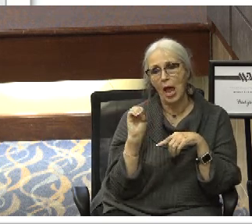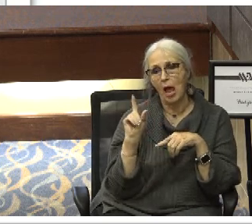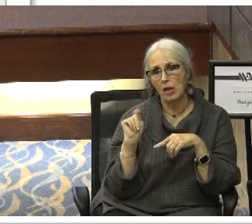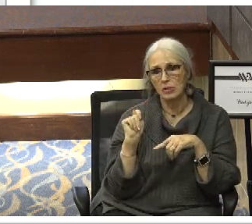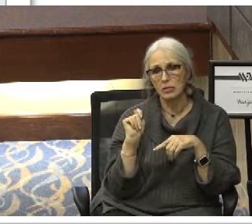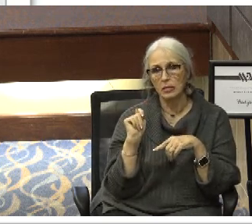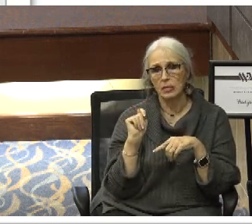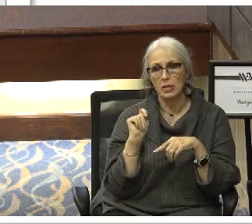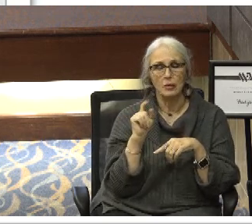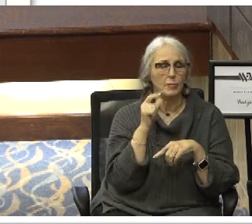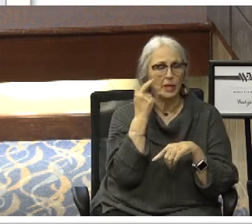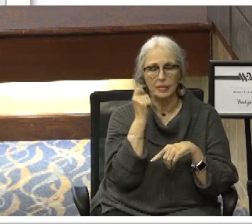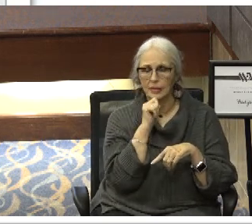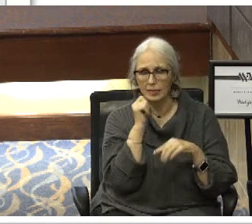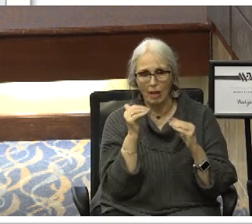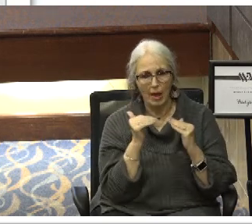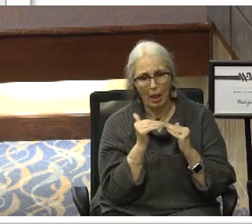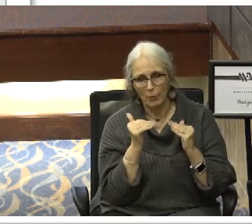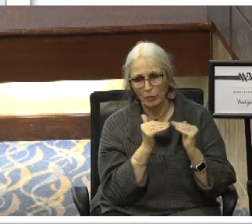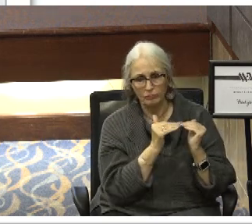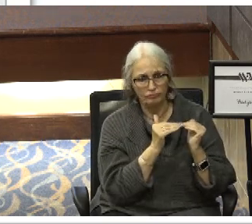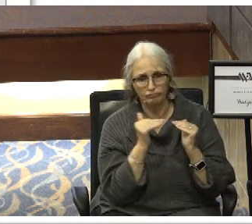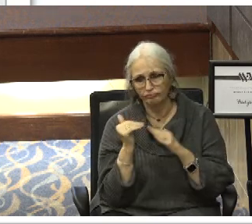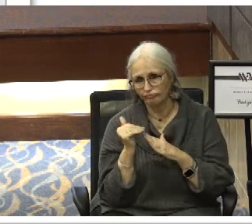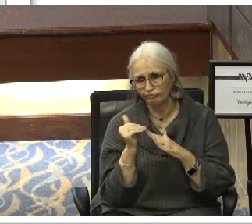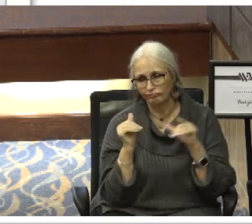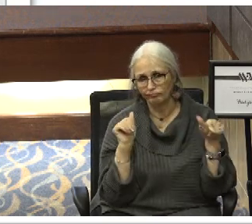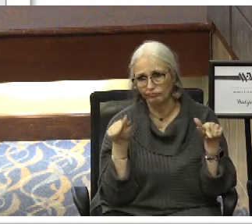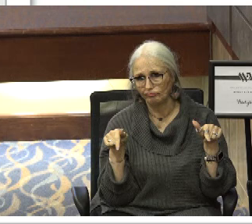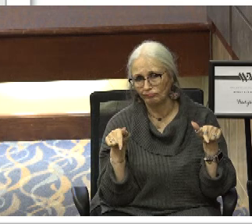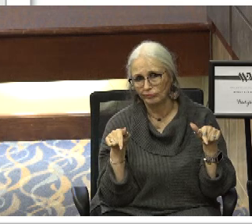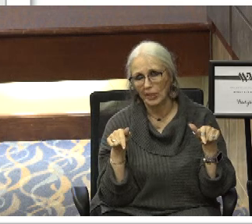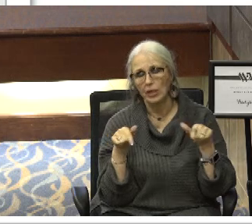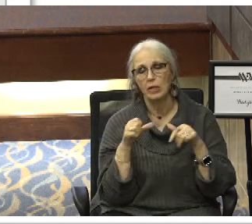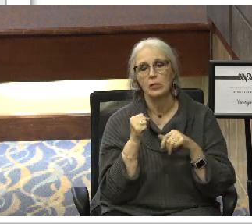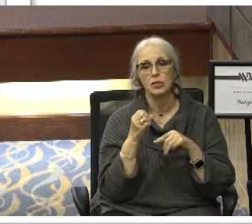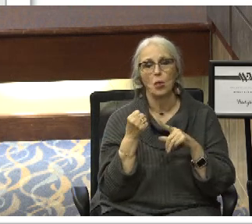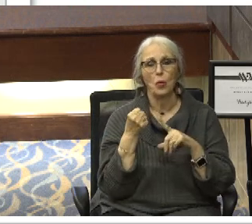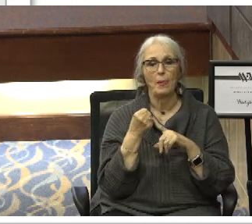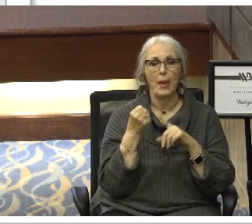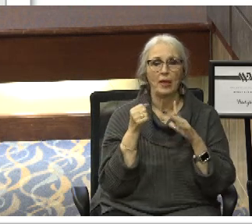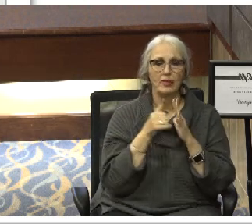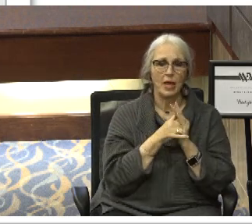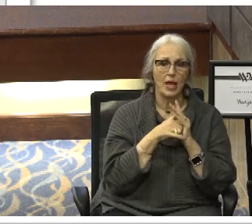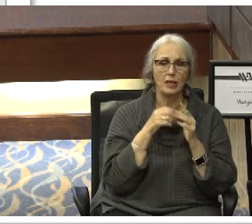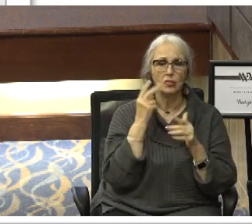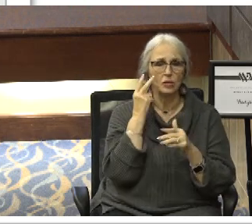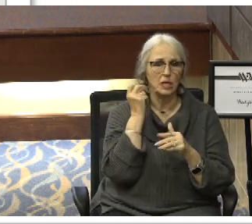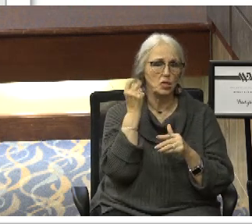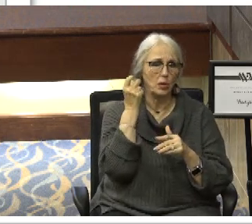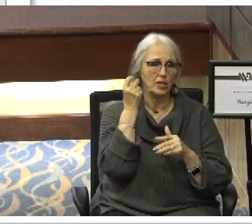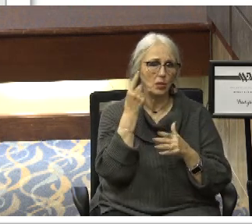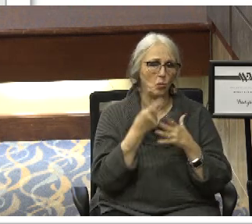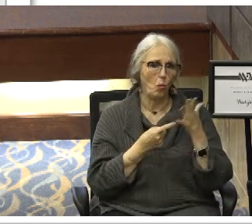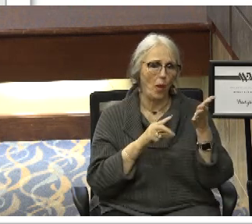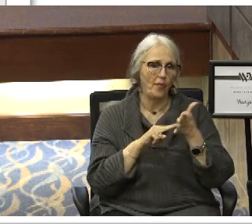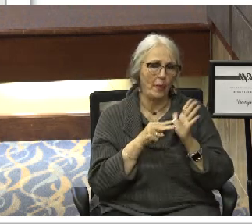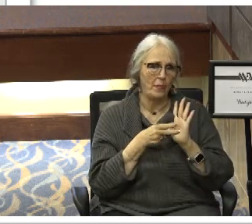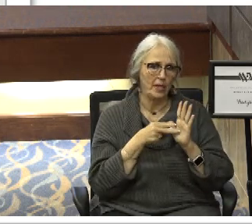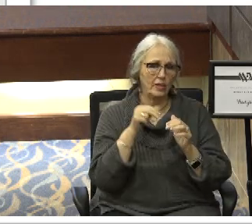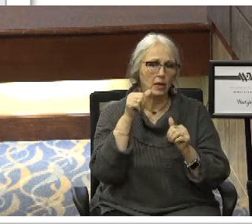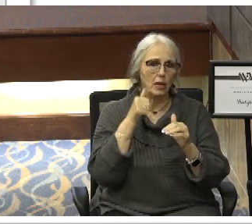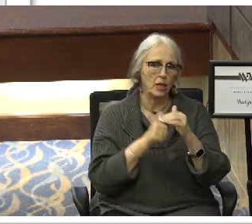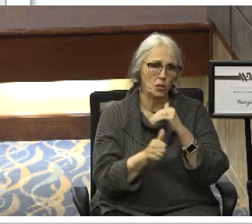they're not apples to apples. And so that's where we'll unpack that, and so you'll know what that means under each one of those